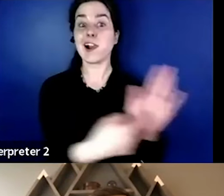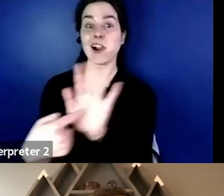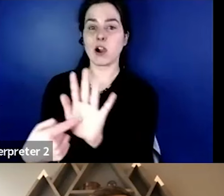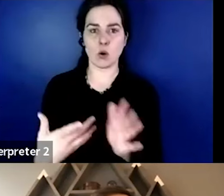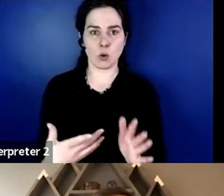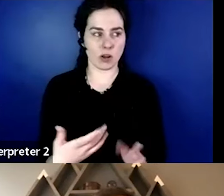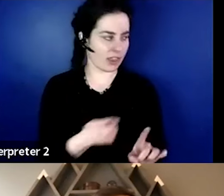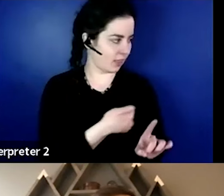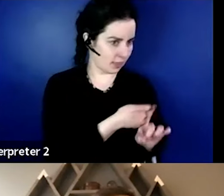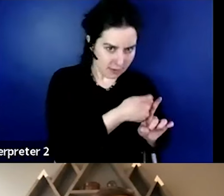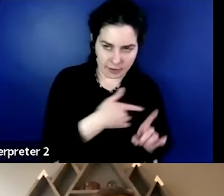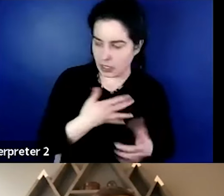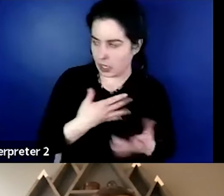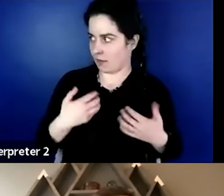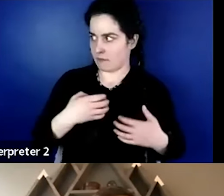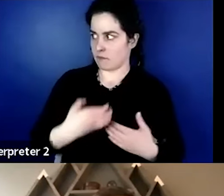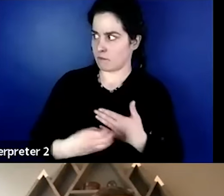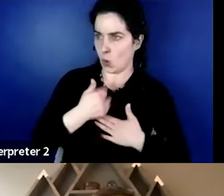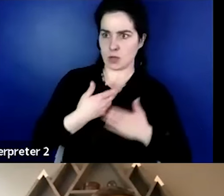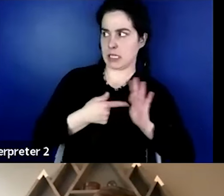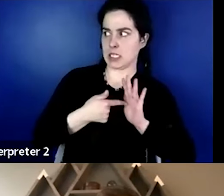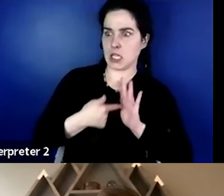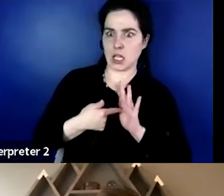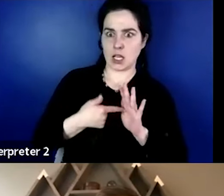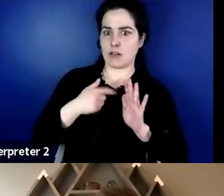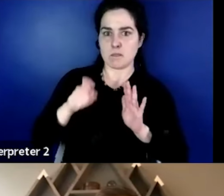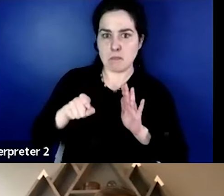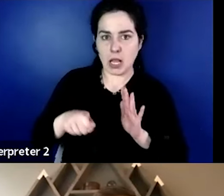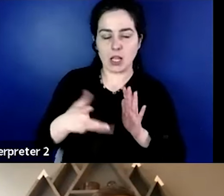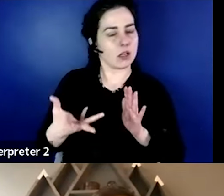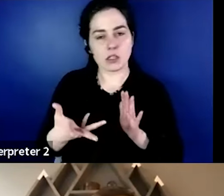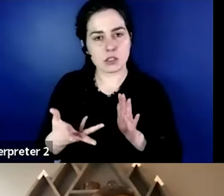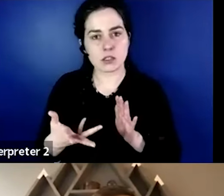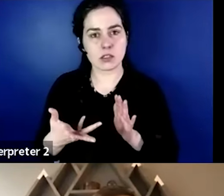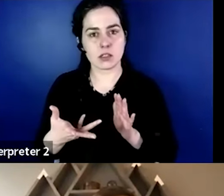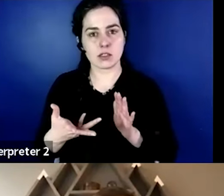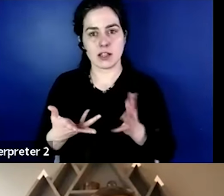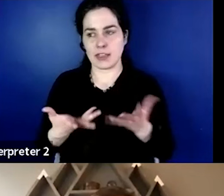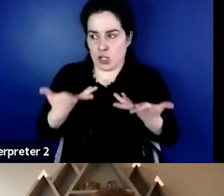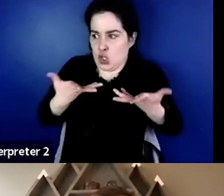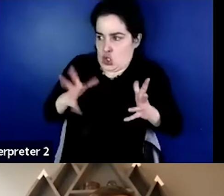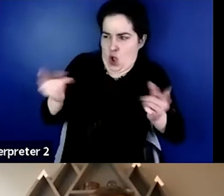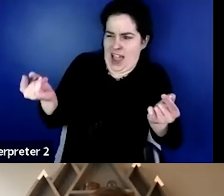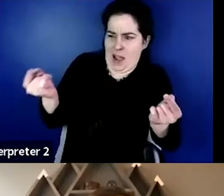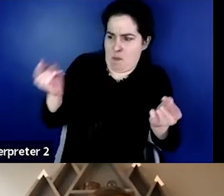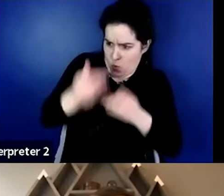expose themselves or make themselves vulnerable to, you know, harmful processes. So